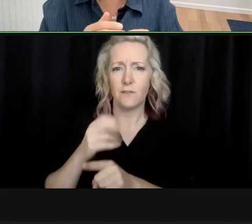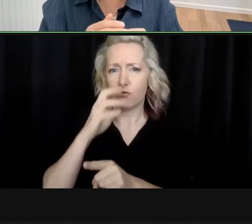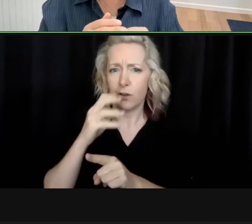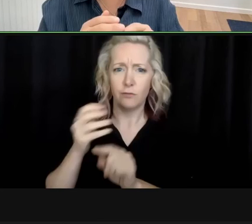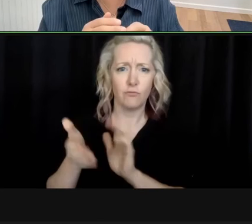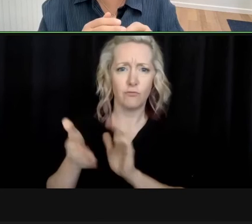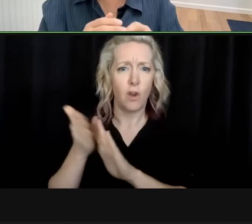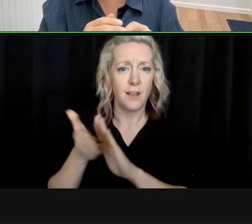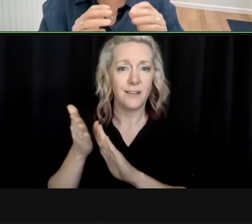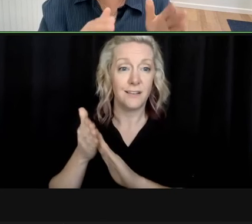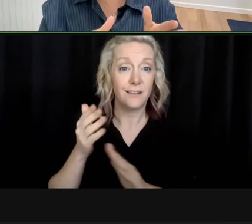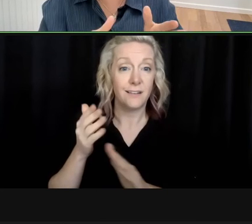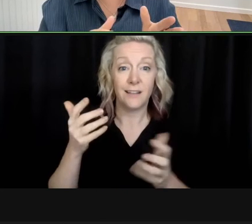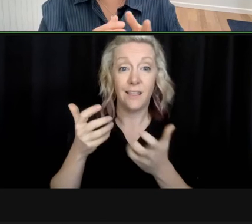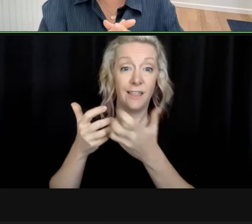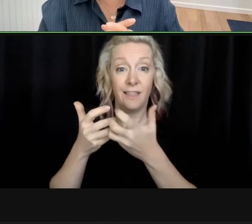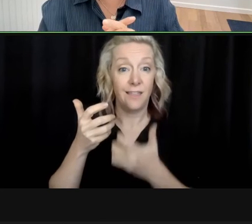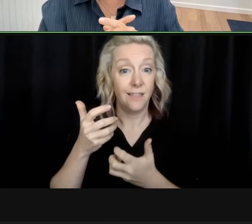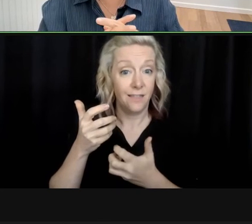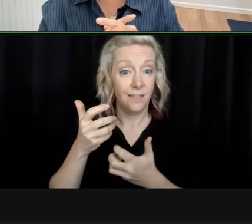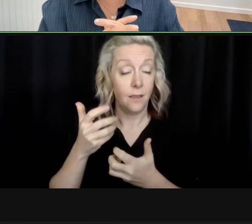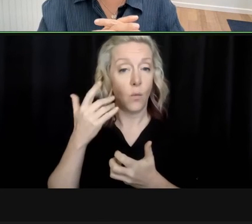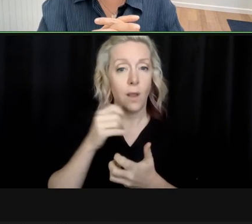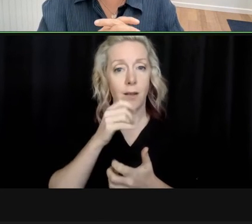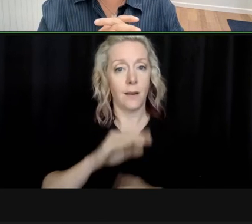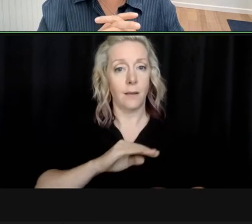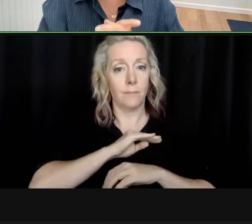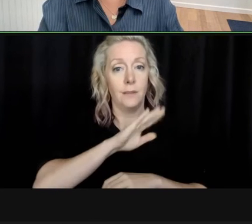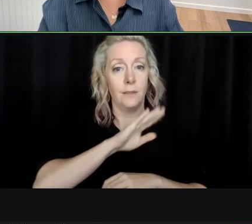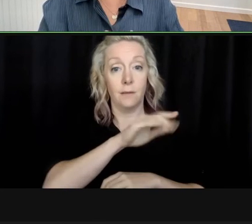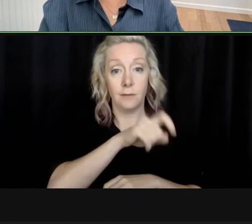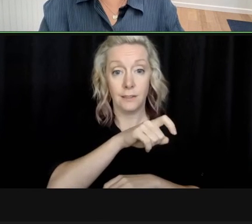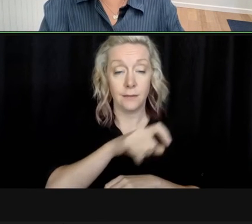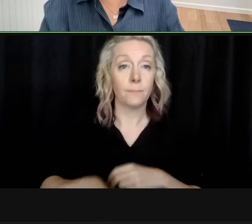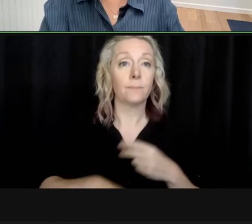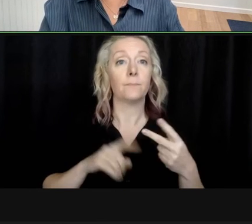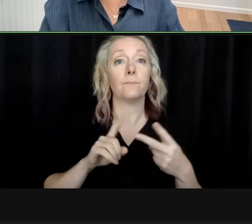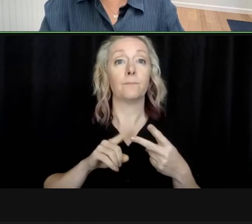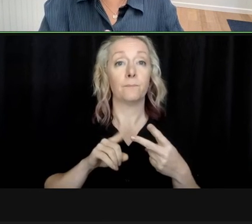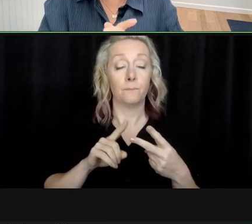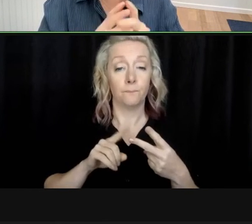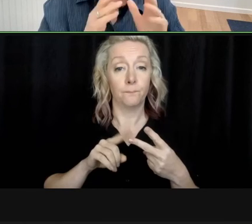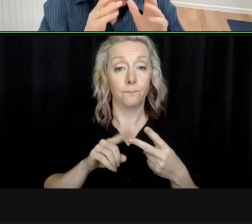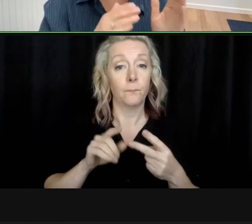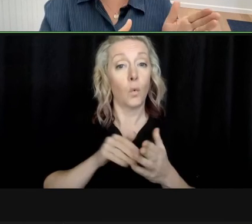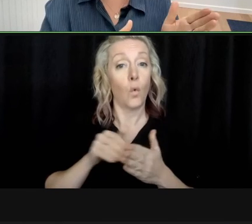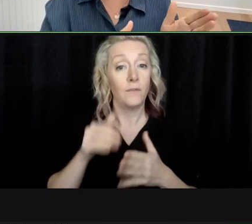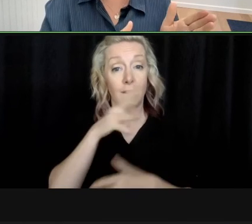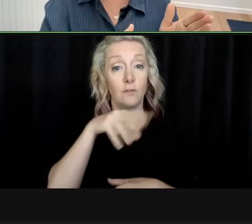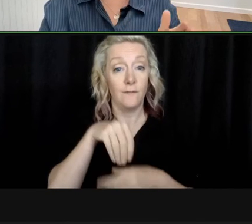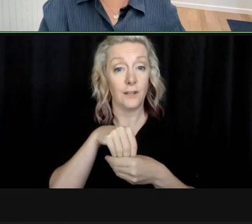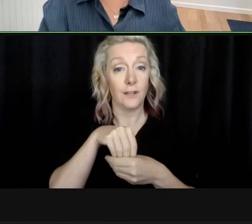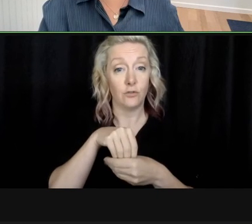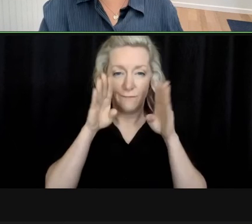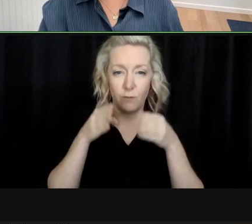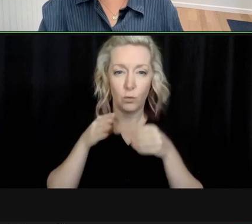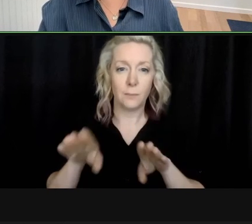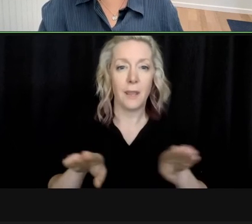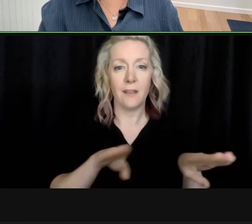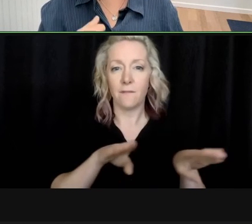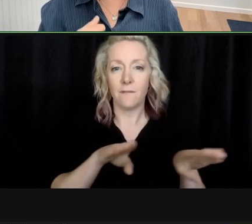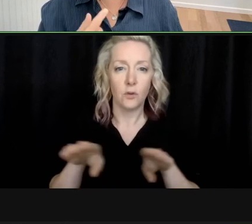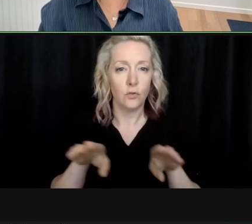a problem because you're not meeting their individual needs. Oftentimes, intervention approaches might be purely behavioral and